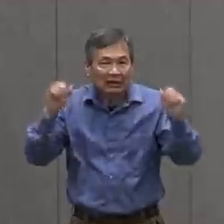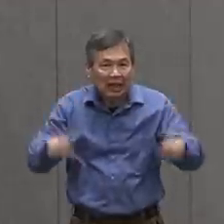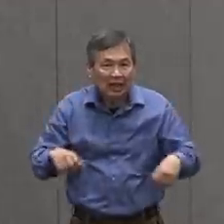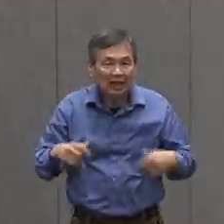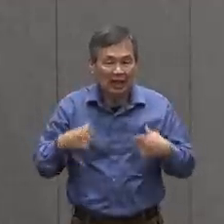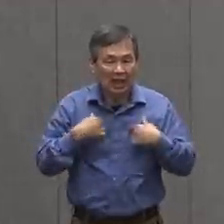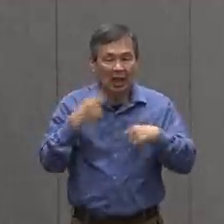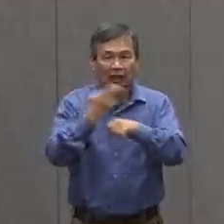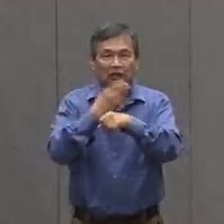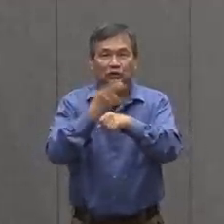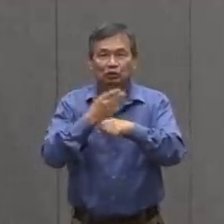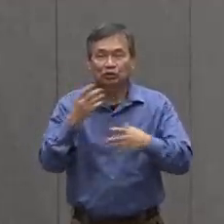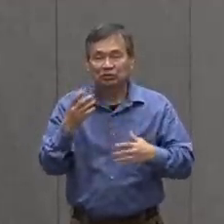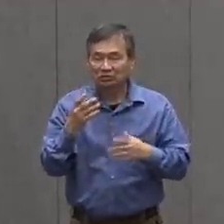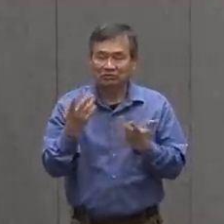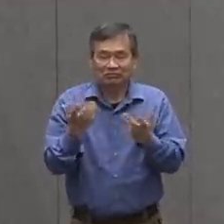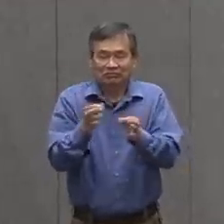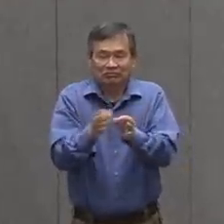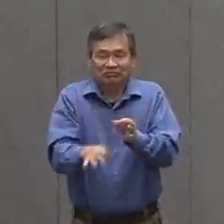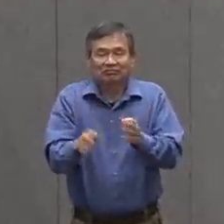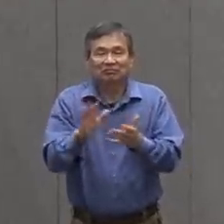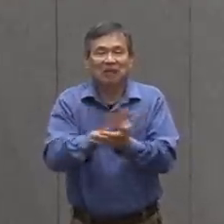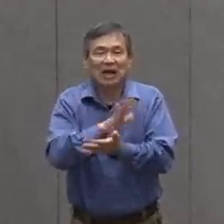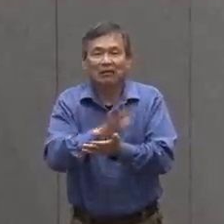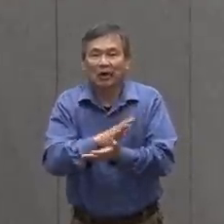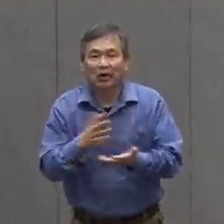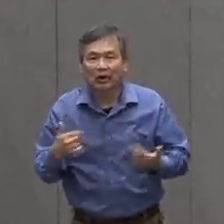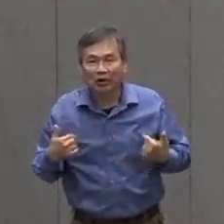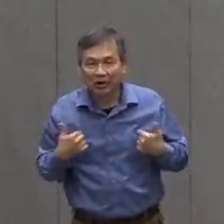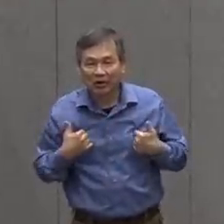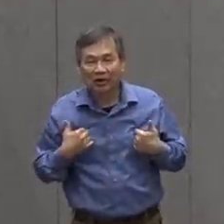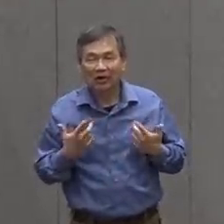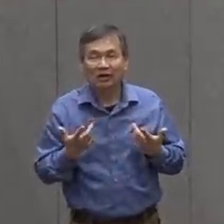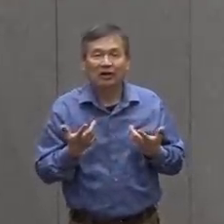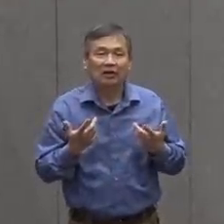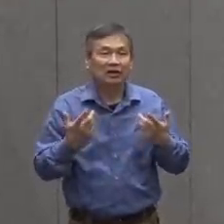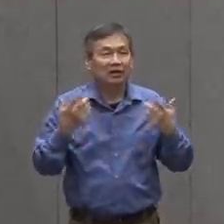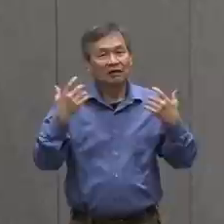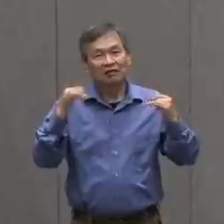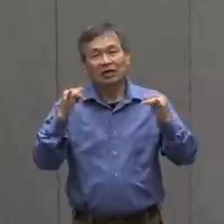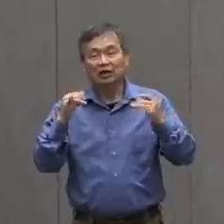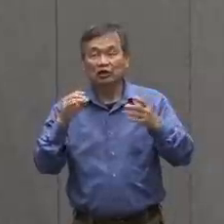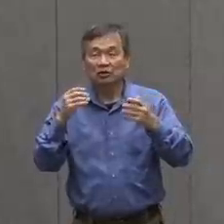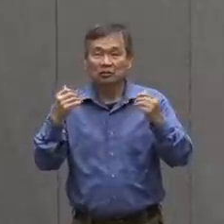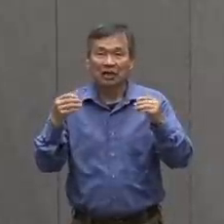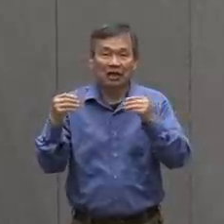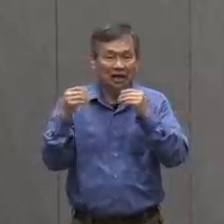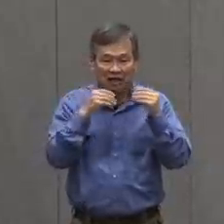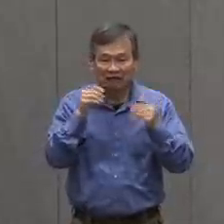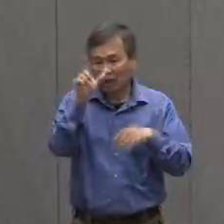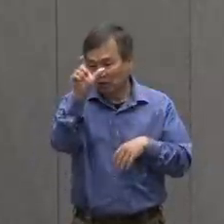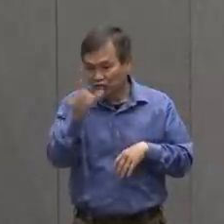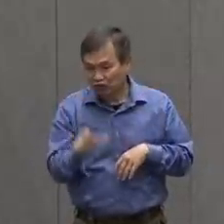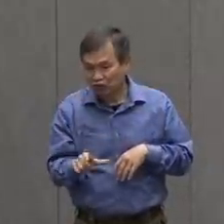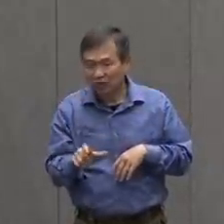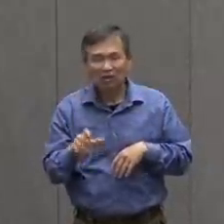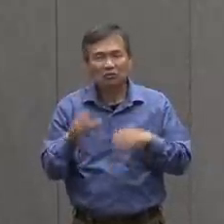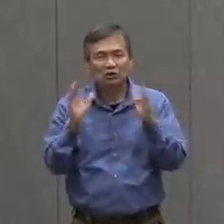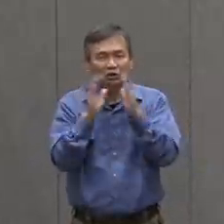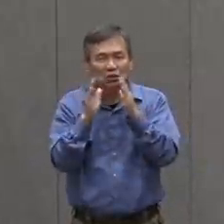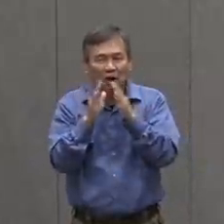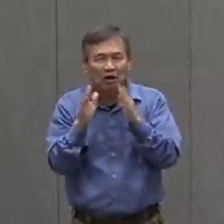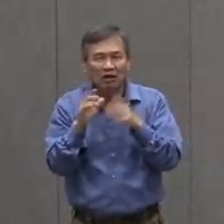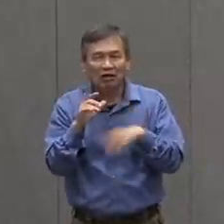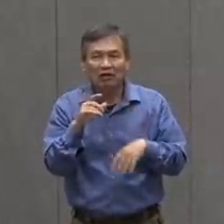I used some cut up pieces of paper that were extra, and then I also, if I were to play on this envelope, would use smaller pieces from anything. It could be